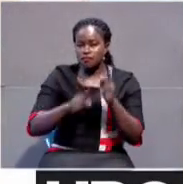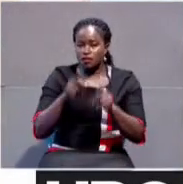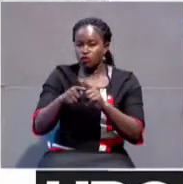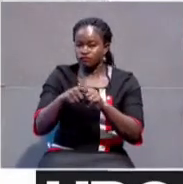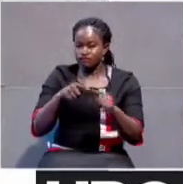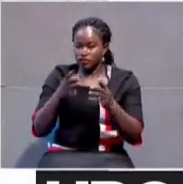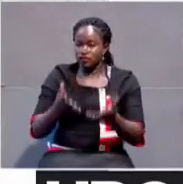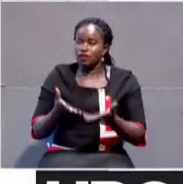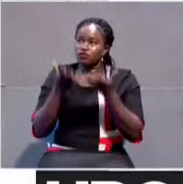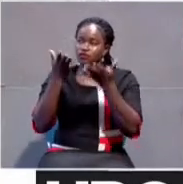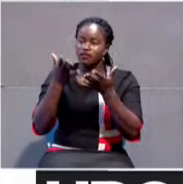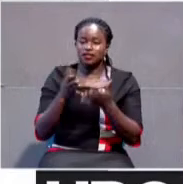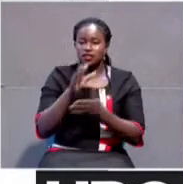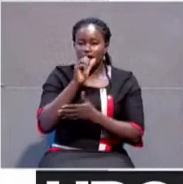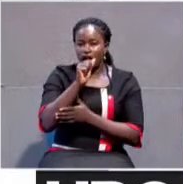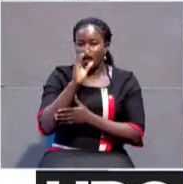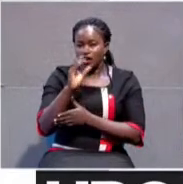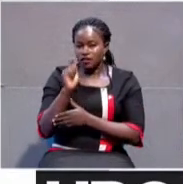Sacrifice Act